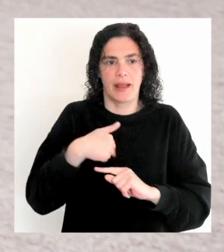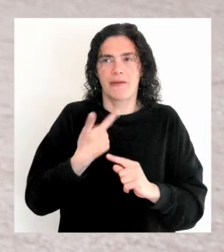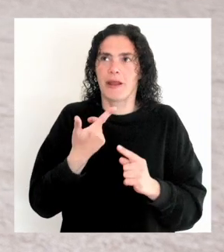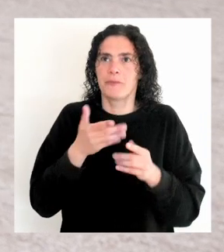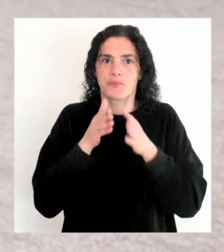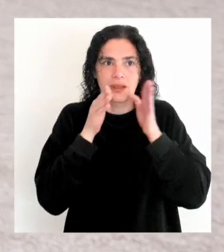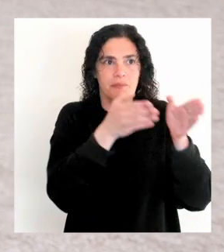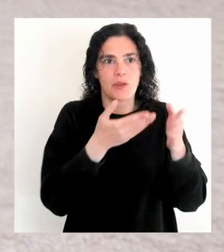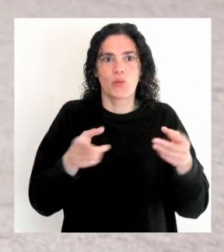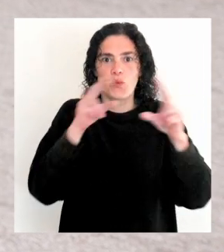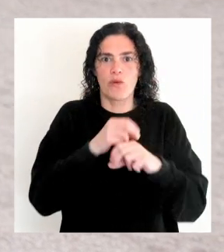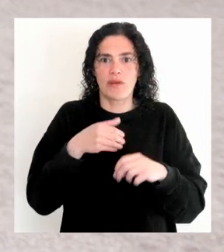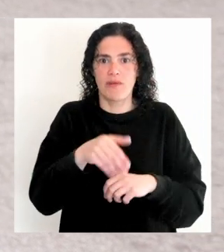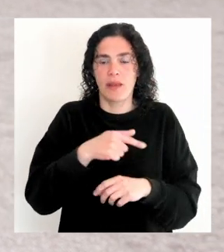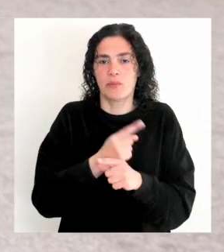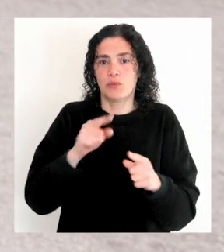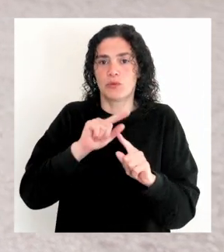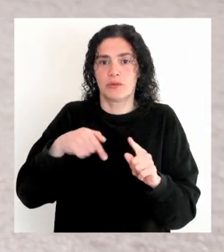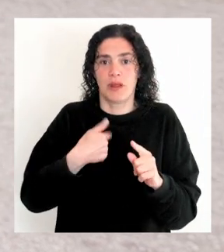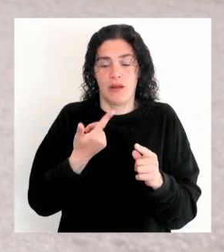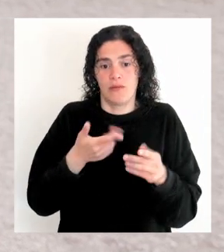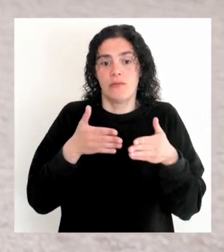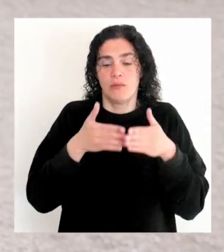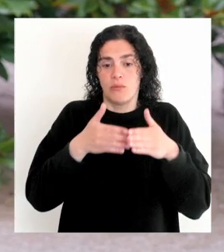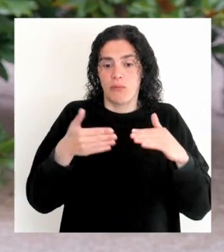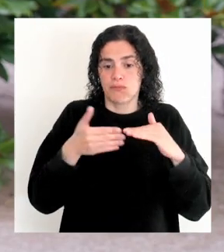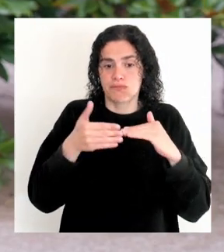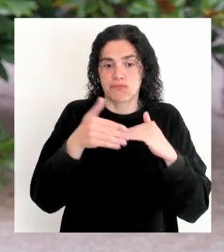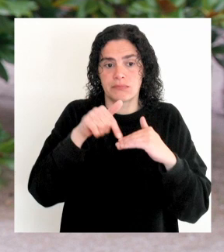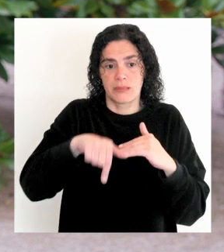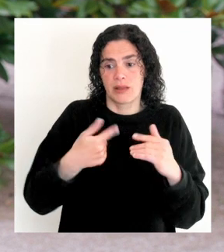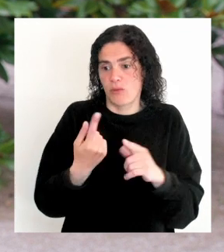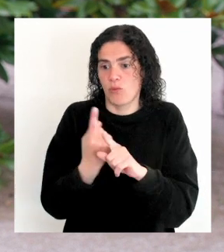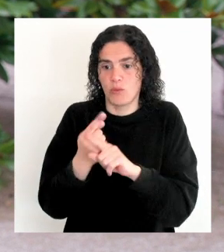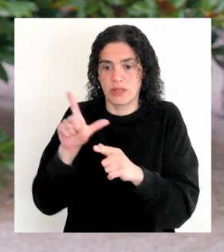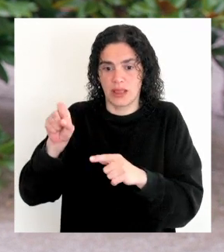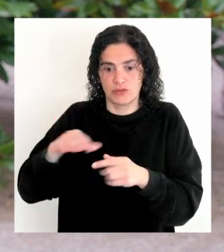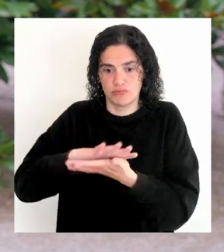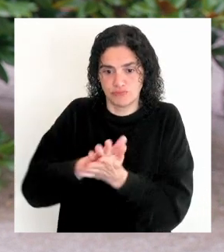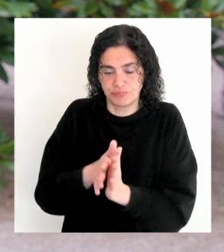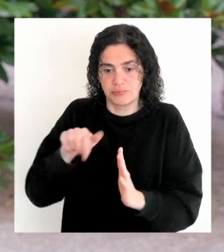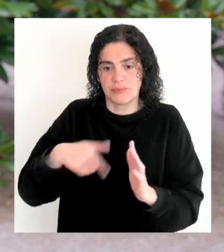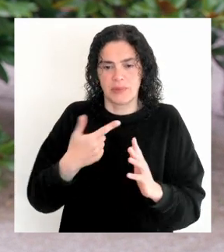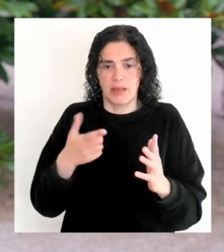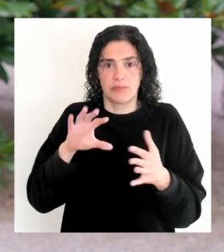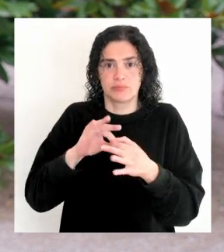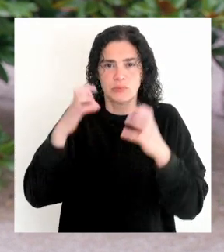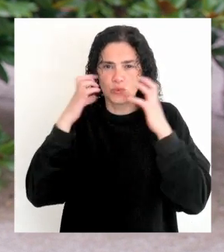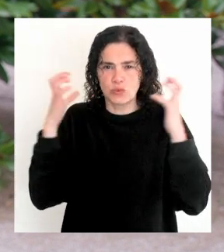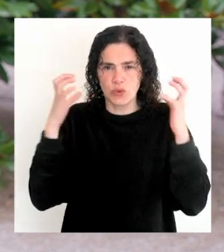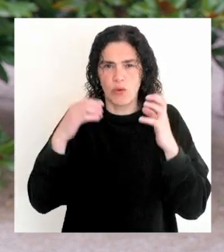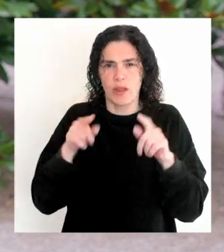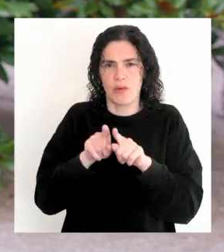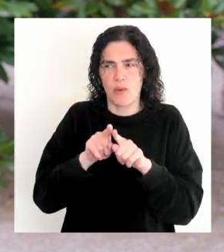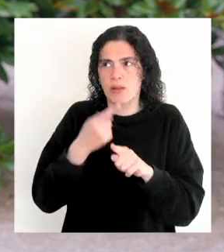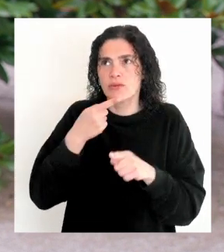the surroundings goes into a new direction as well, because what you harvest from compost and from all this process